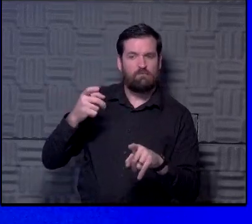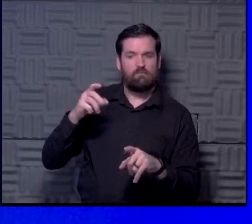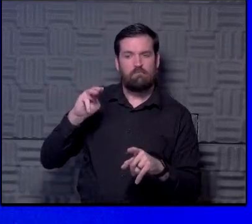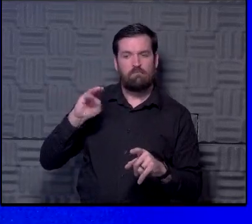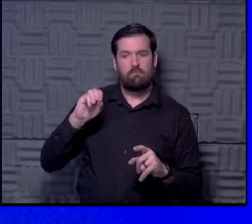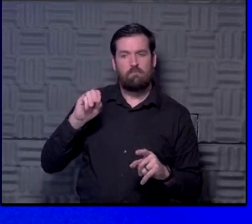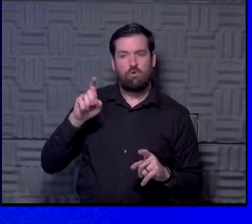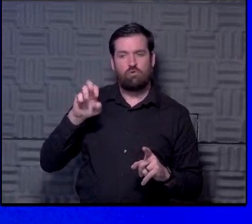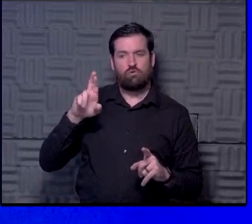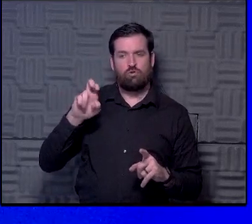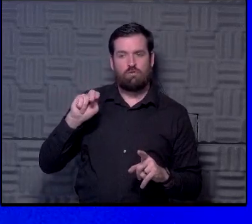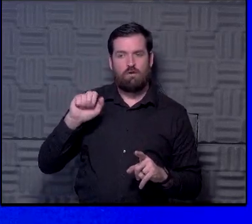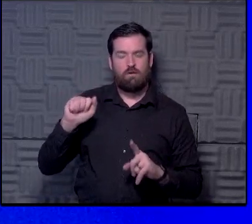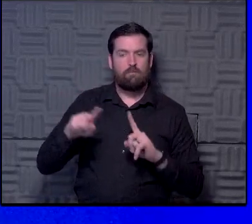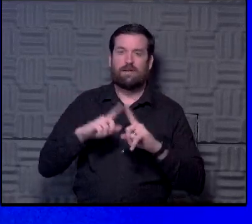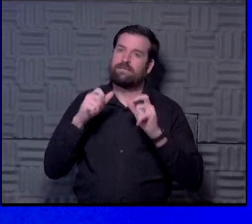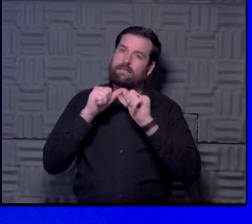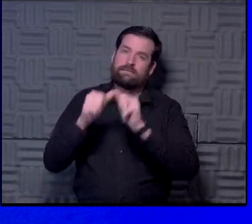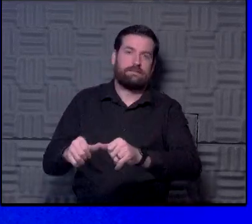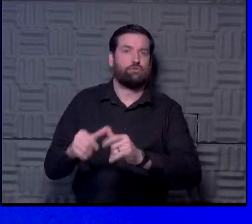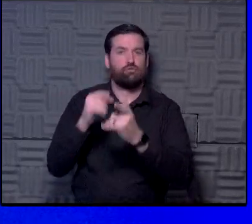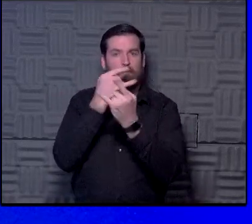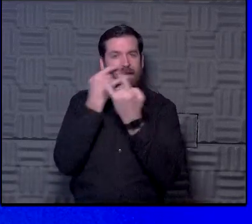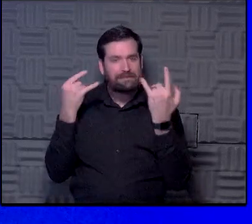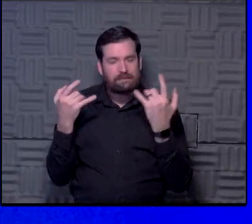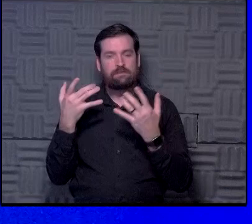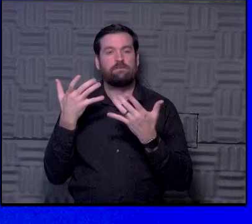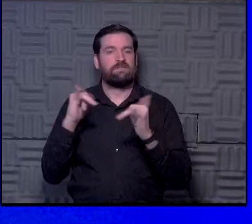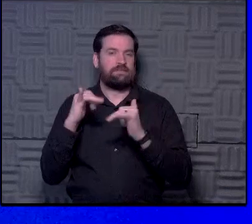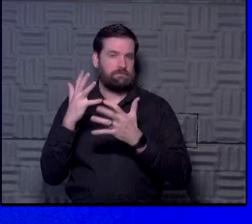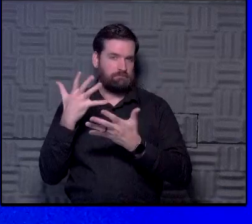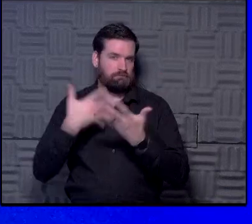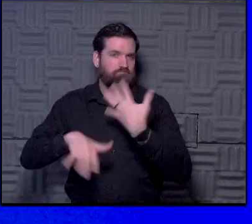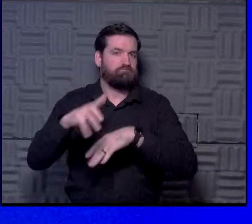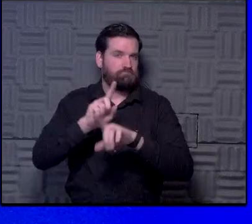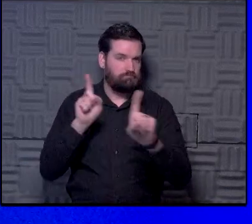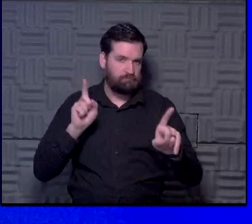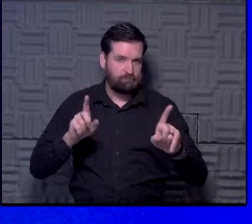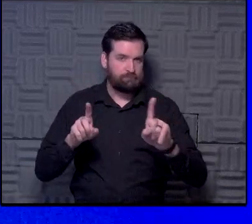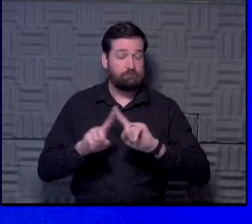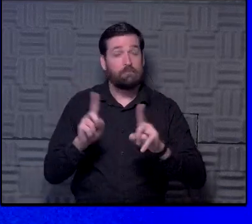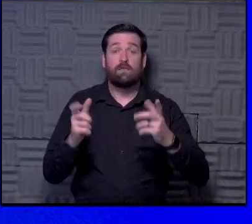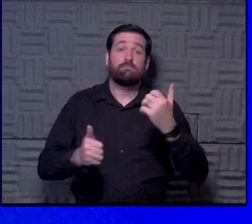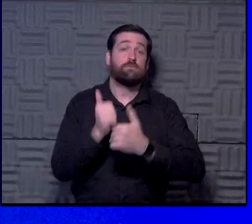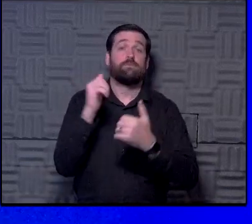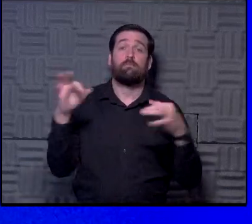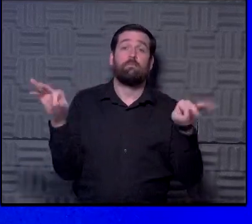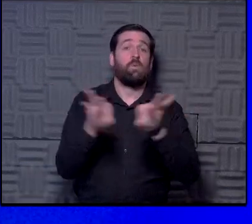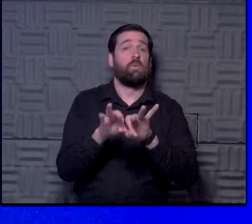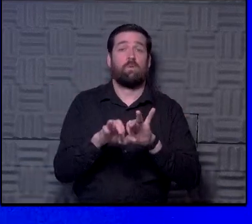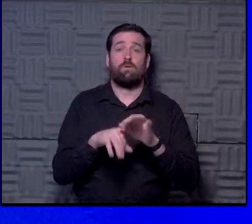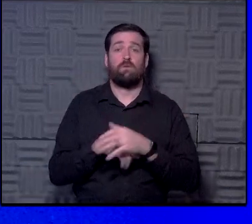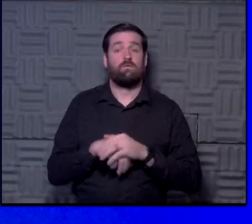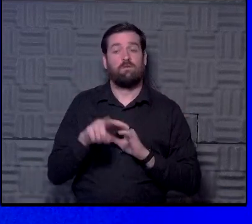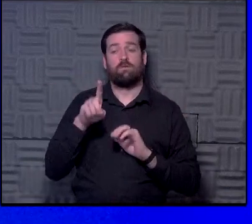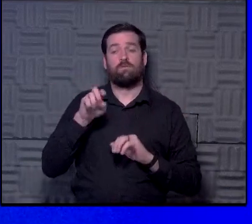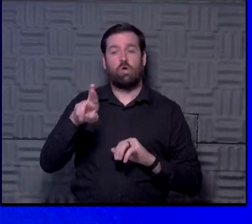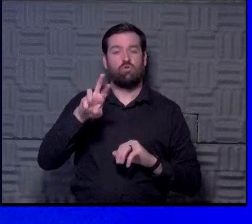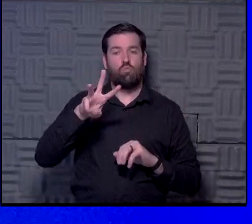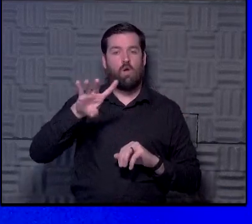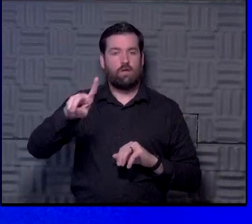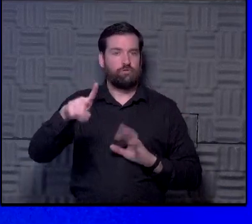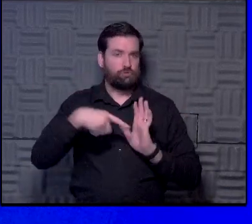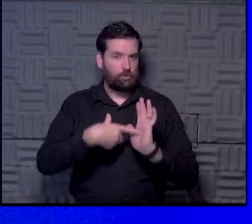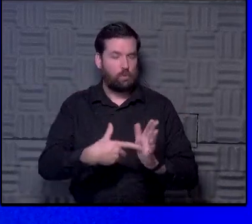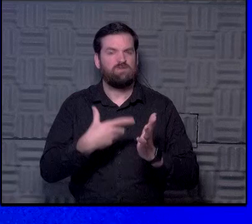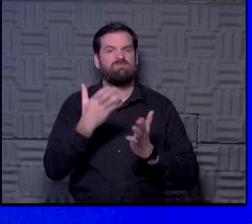to continue to do the masking and the distancing. But I think the important thing is, as Dr. Wild had showed,